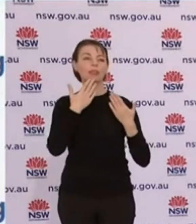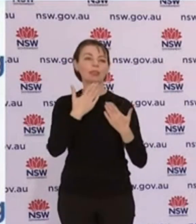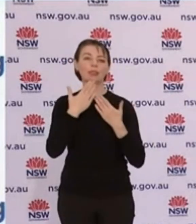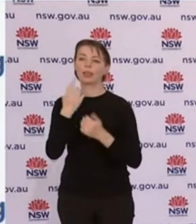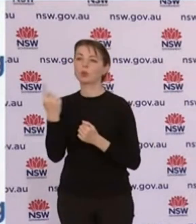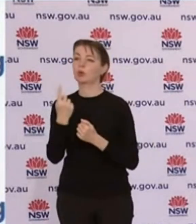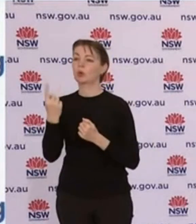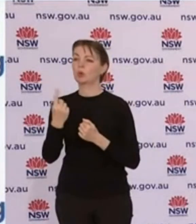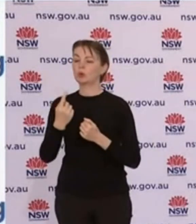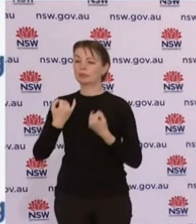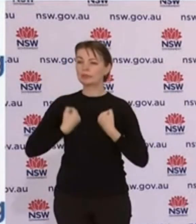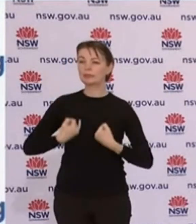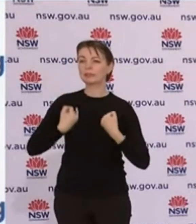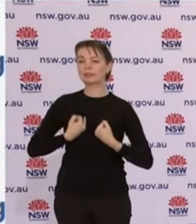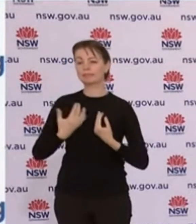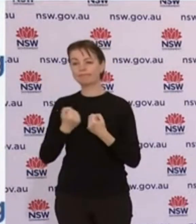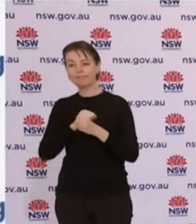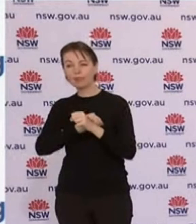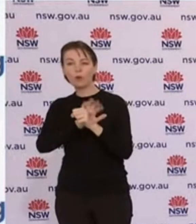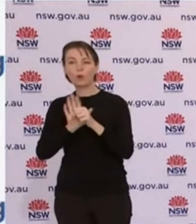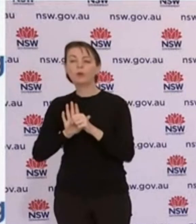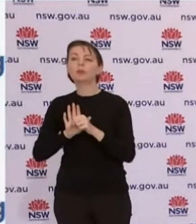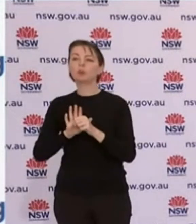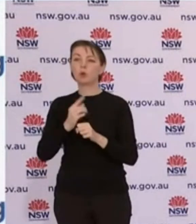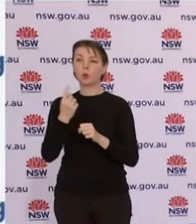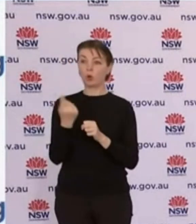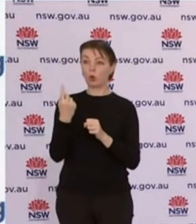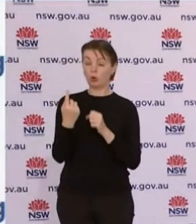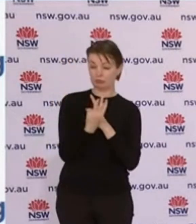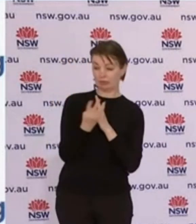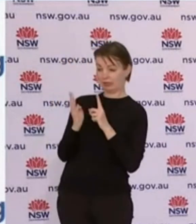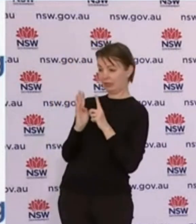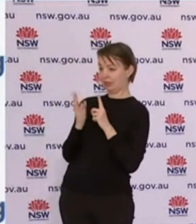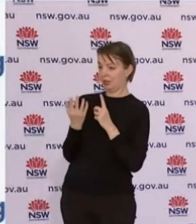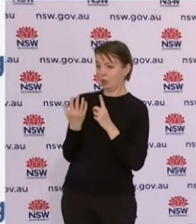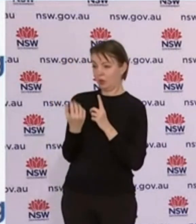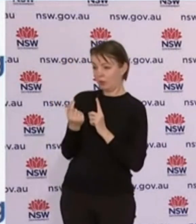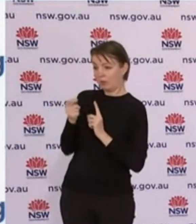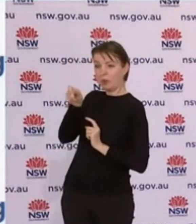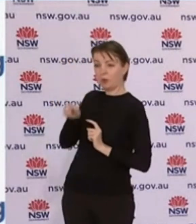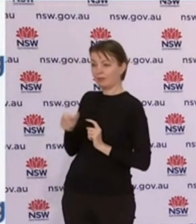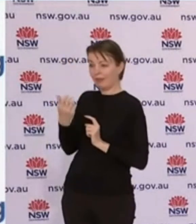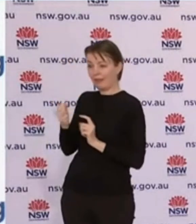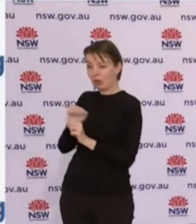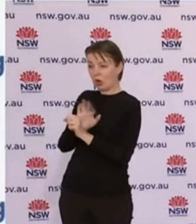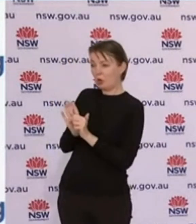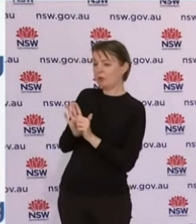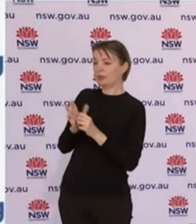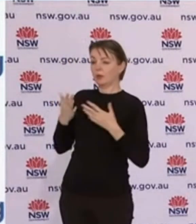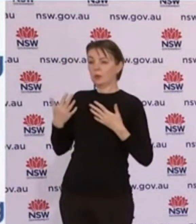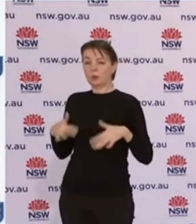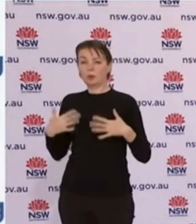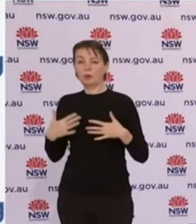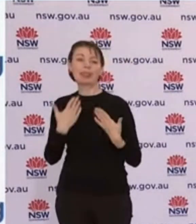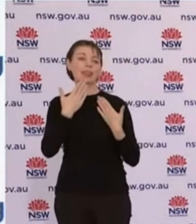community who have become unwell with COVID-19 or who are close contacts for the wonderful job that you do in following